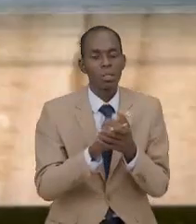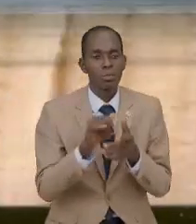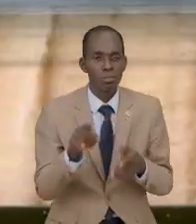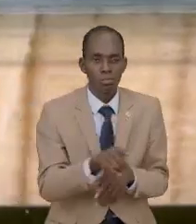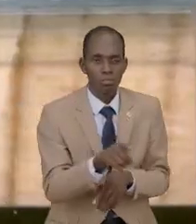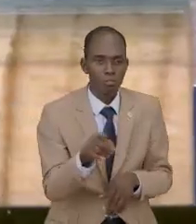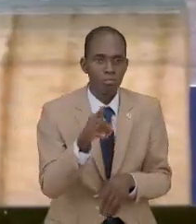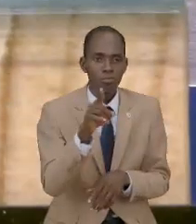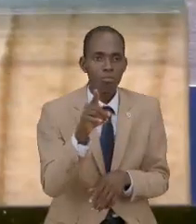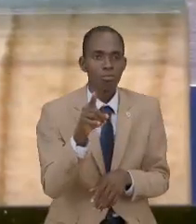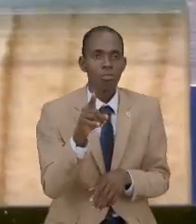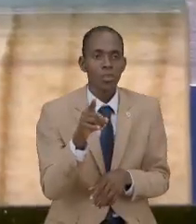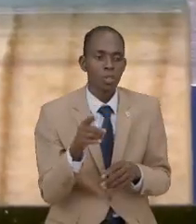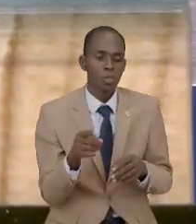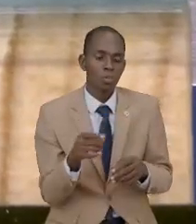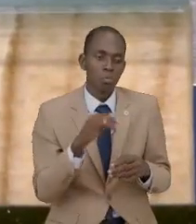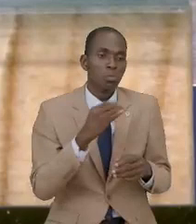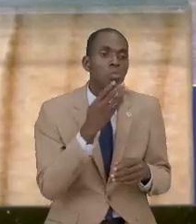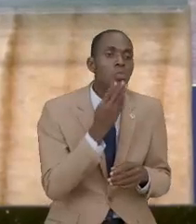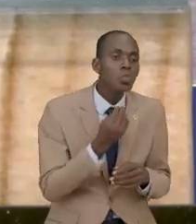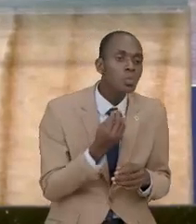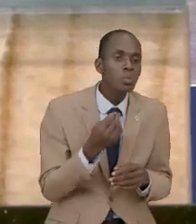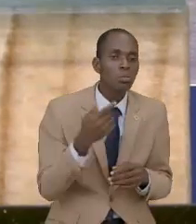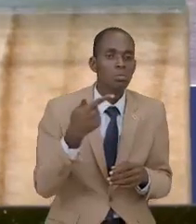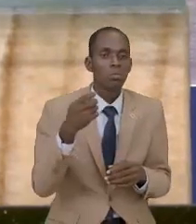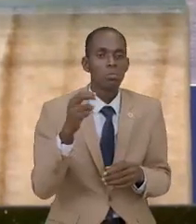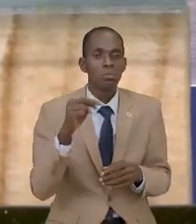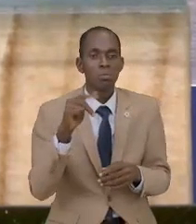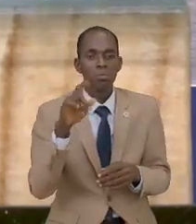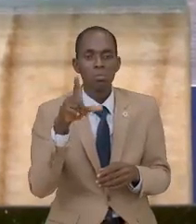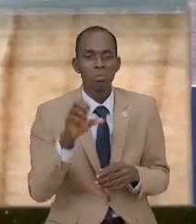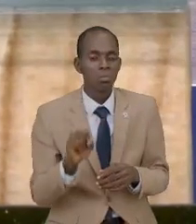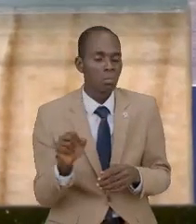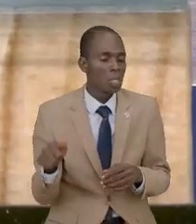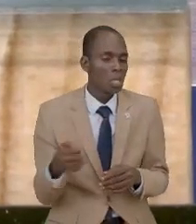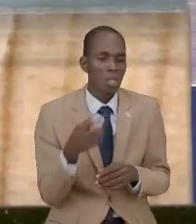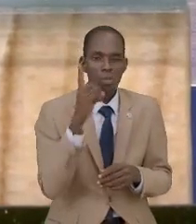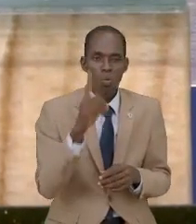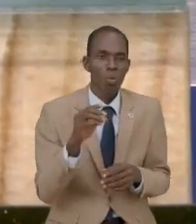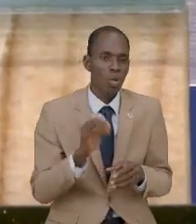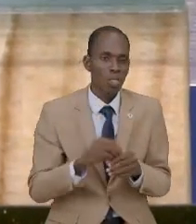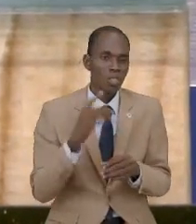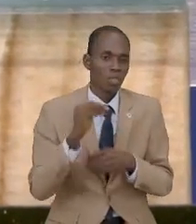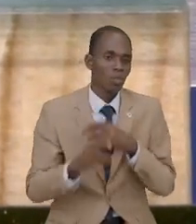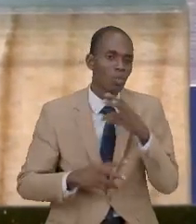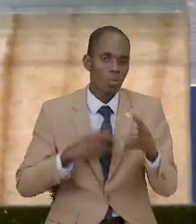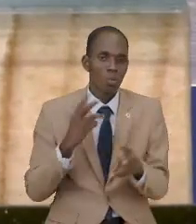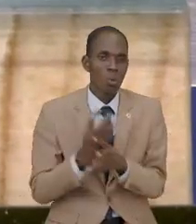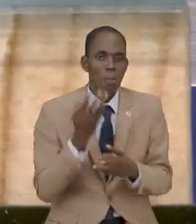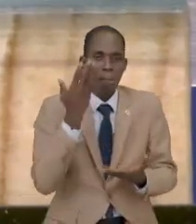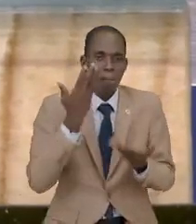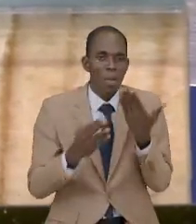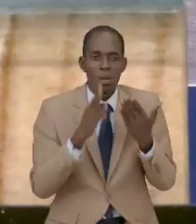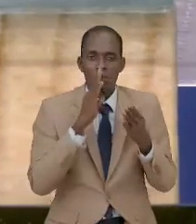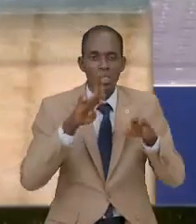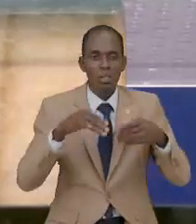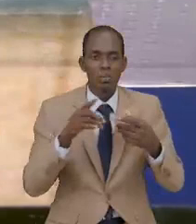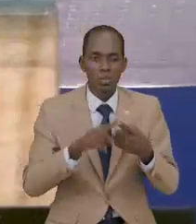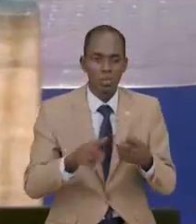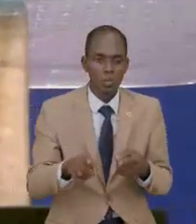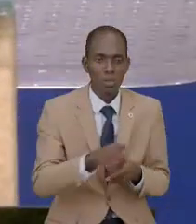them, Jew or Gentile, them, everyone in the world, might be given to